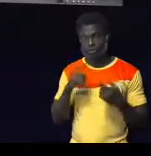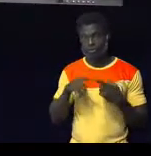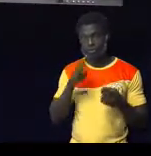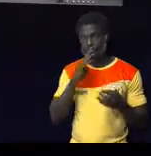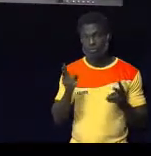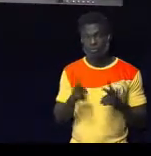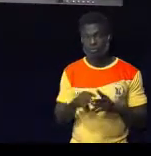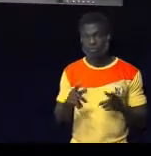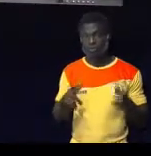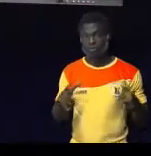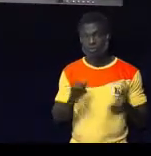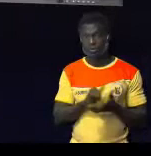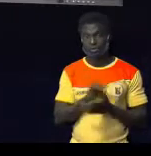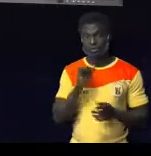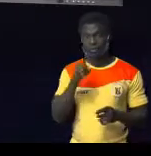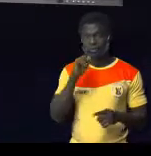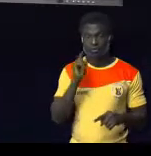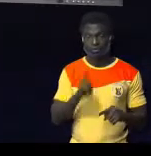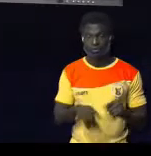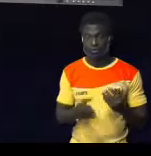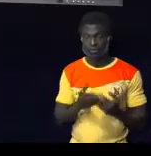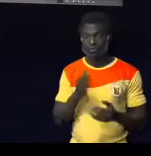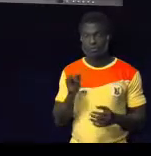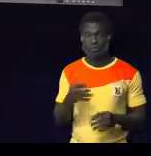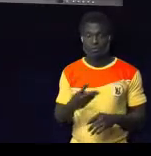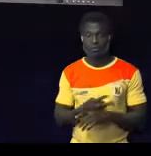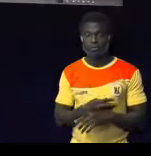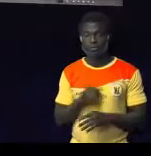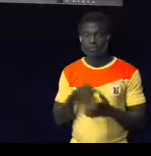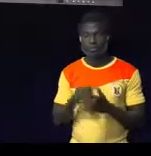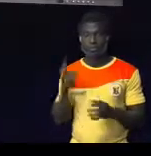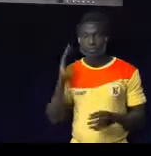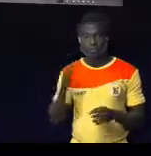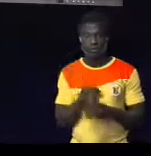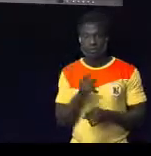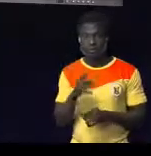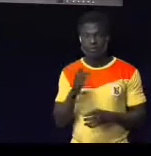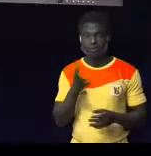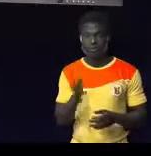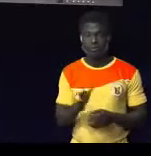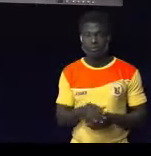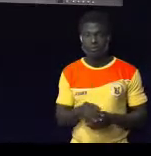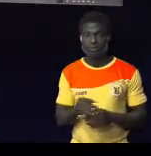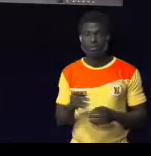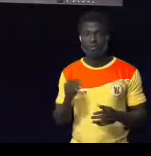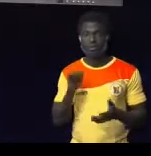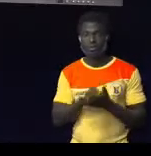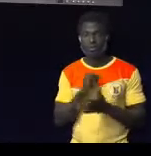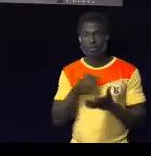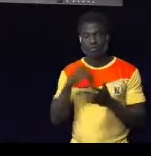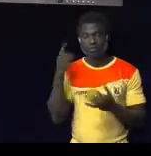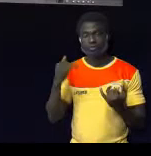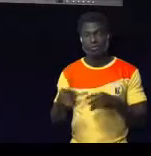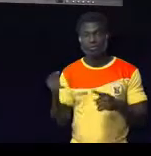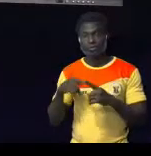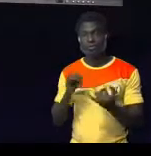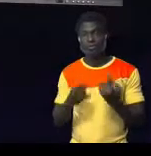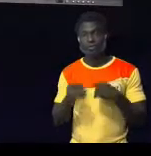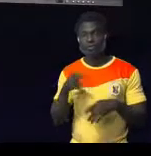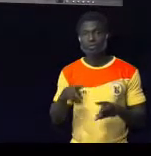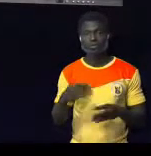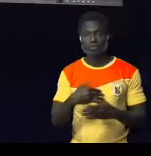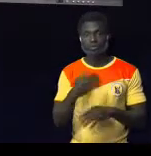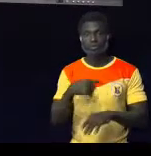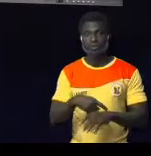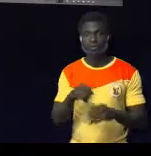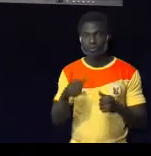easily multiply ordinarily. But this method will get you there in 5 seconds. That's it for today. Till I come your way next